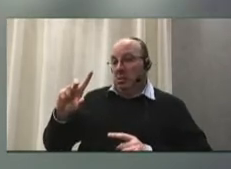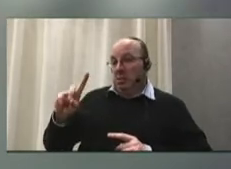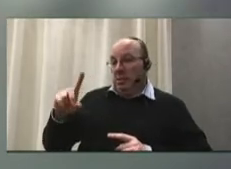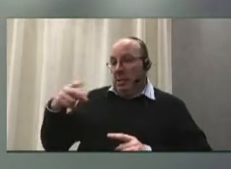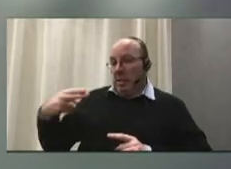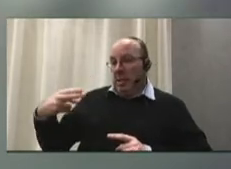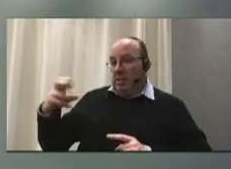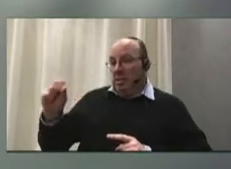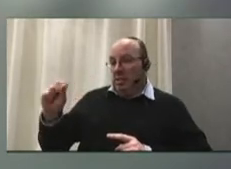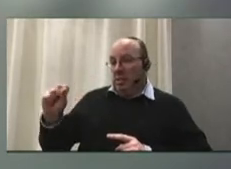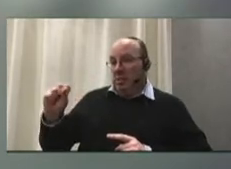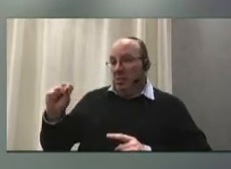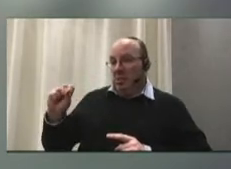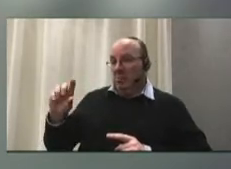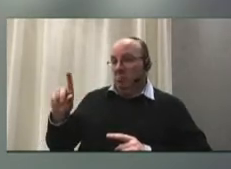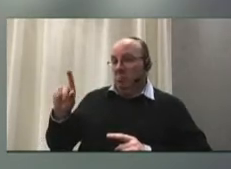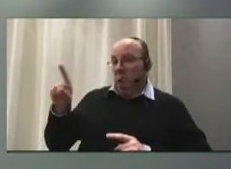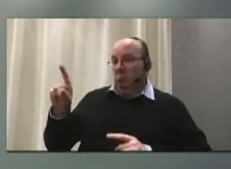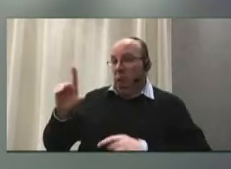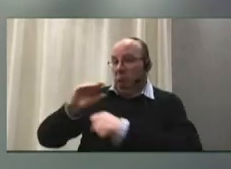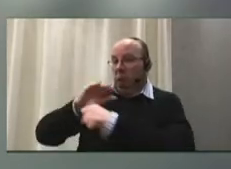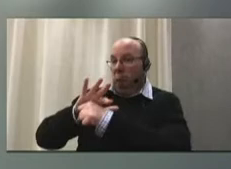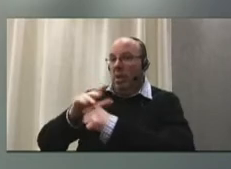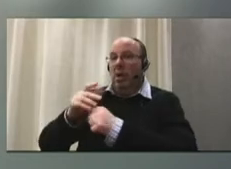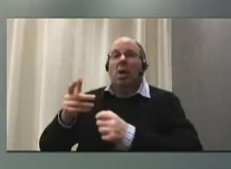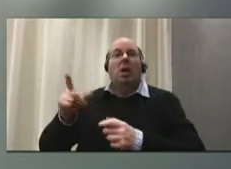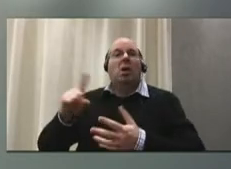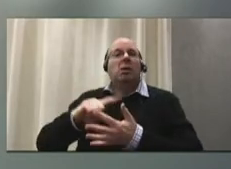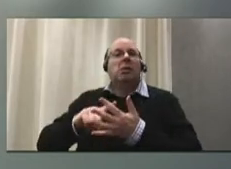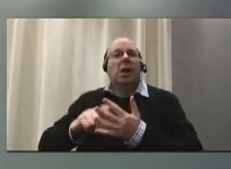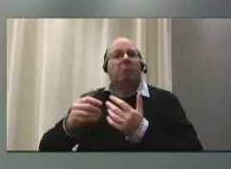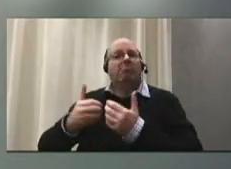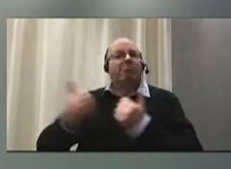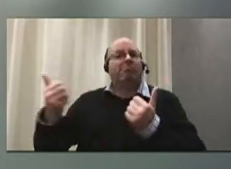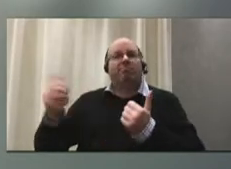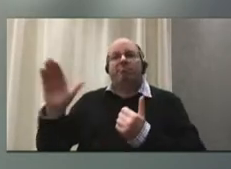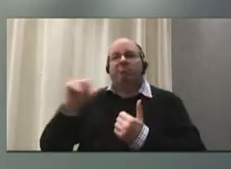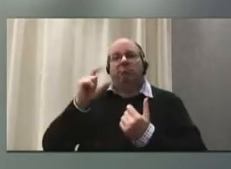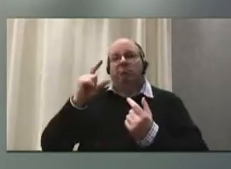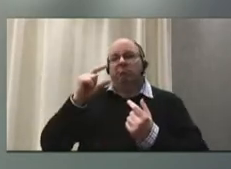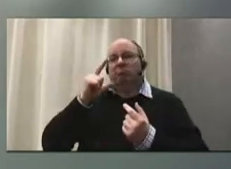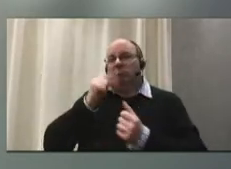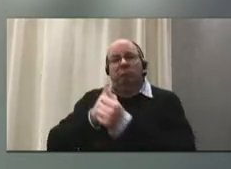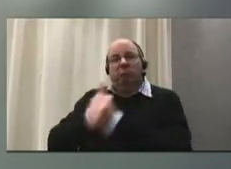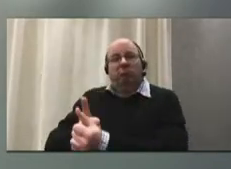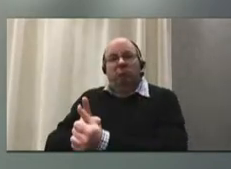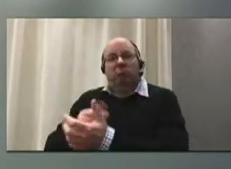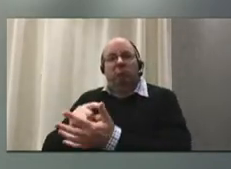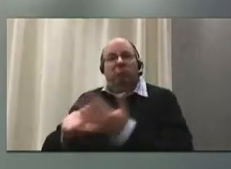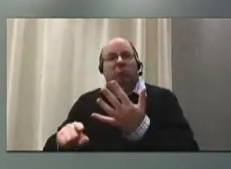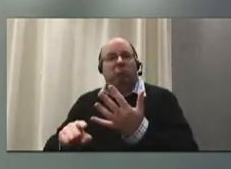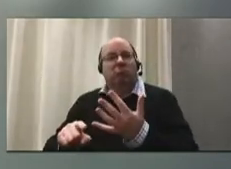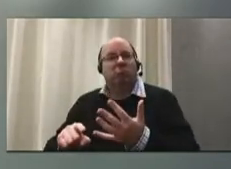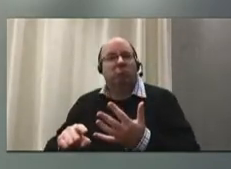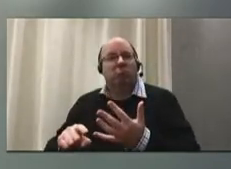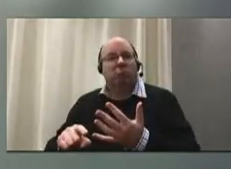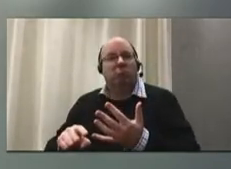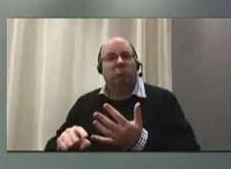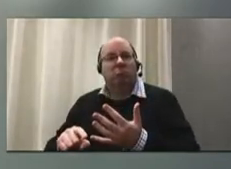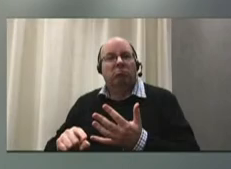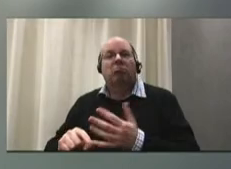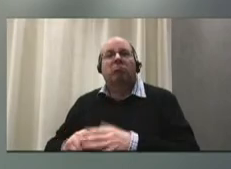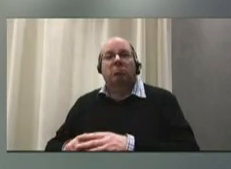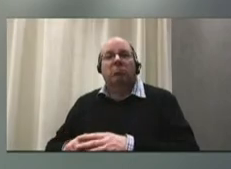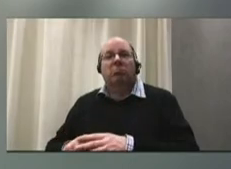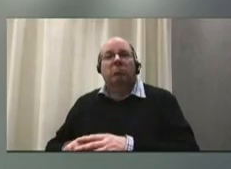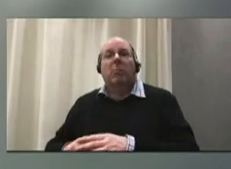from DHHS, and what can be done to improve the communications with the community, because there's a